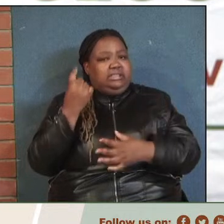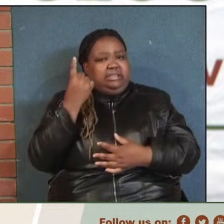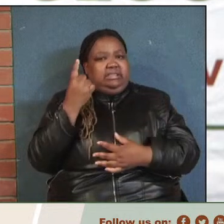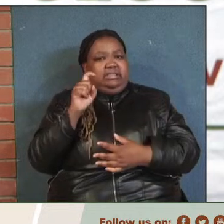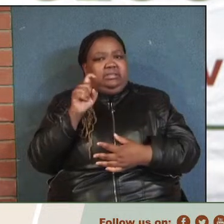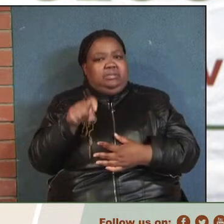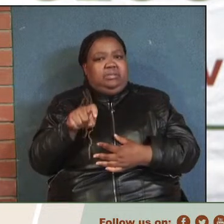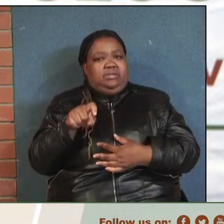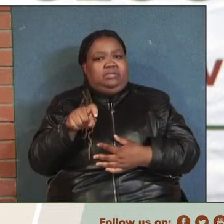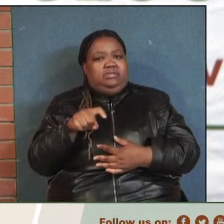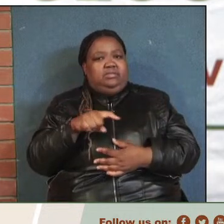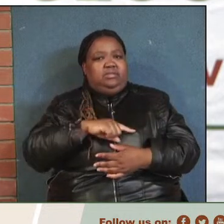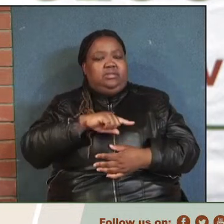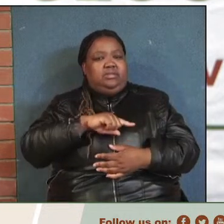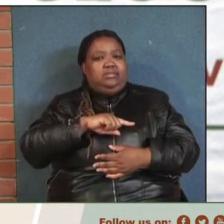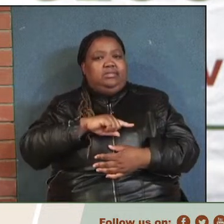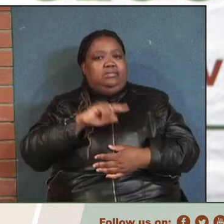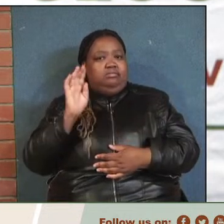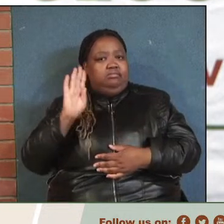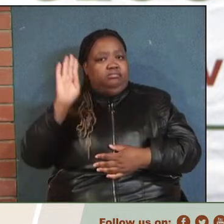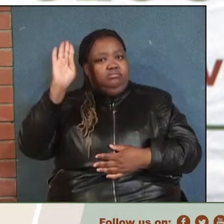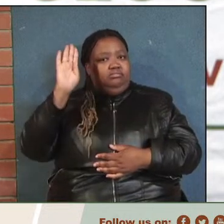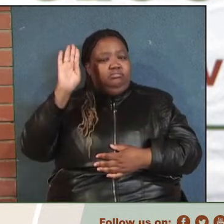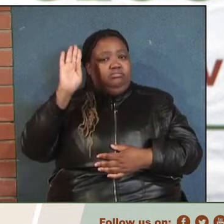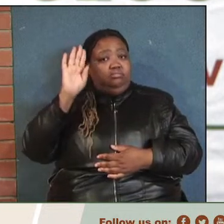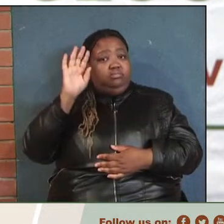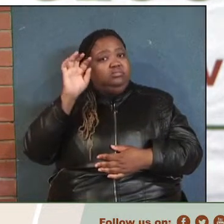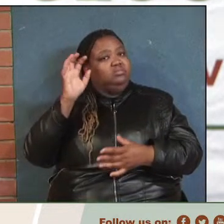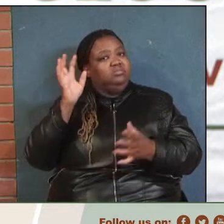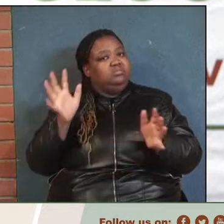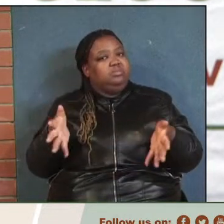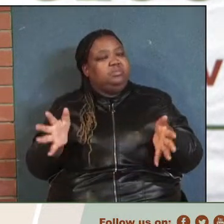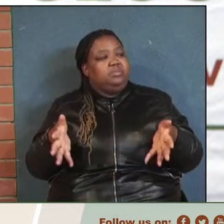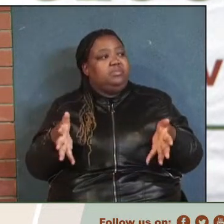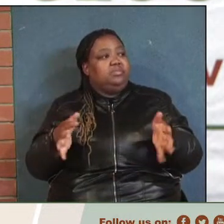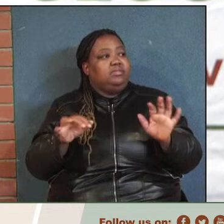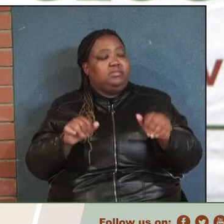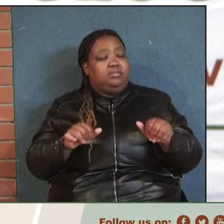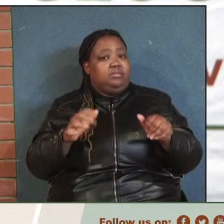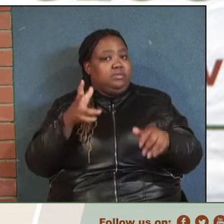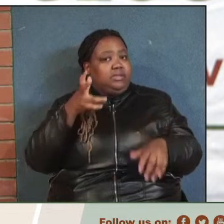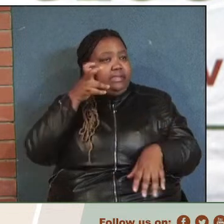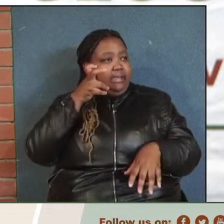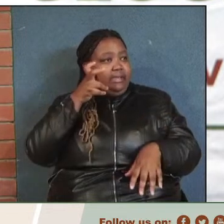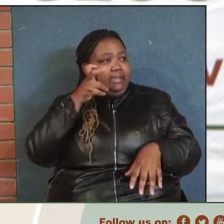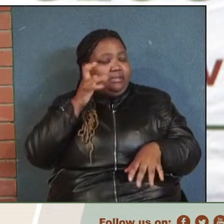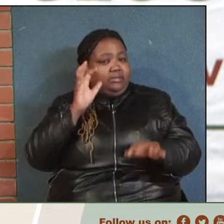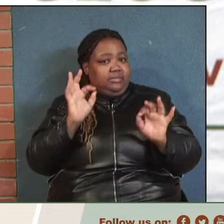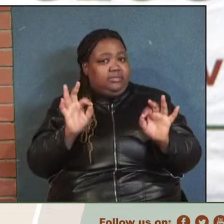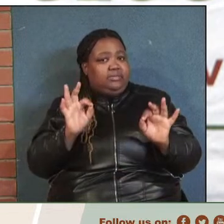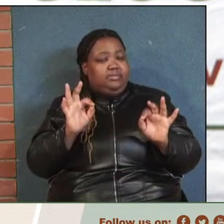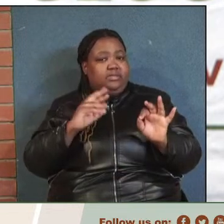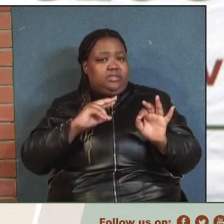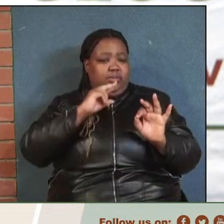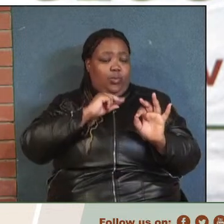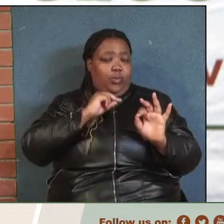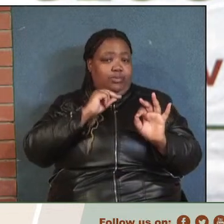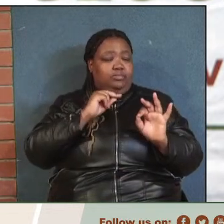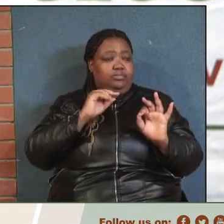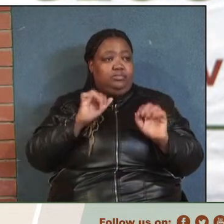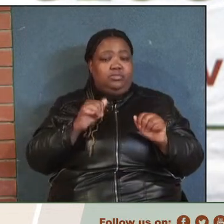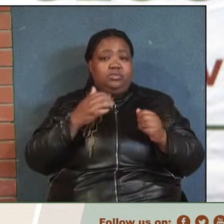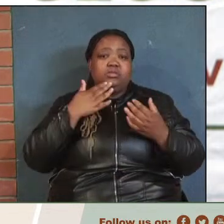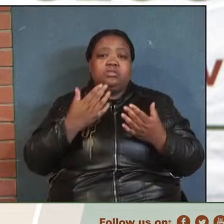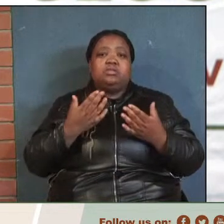because clearly she did raise up her hand and she did state. Maybe if you did listen as she spoke. Thank you,